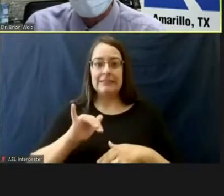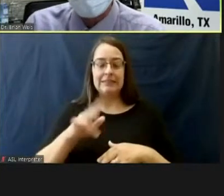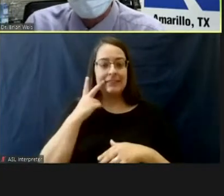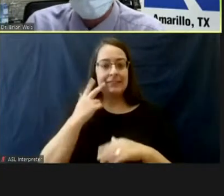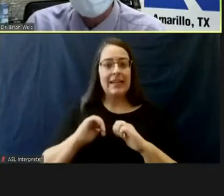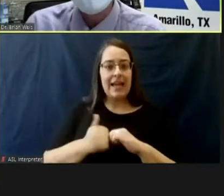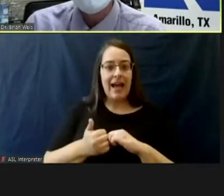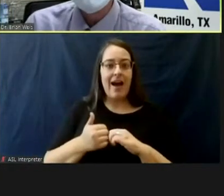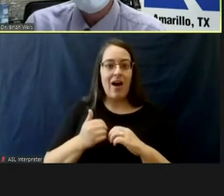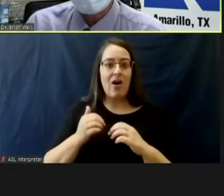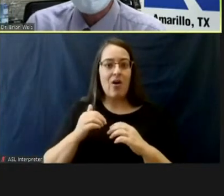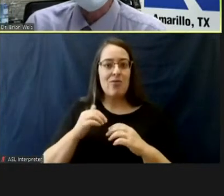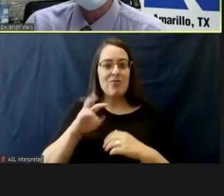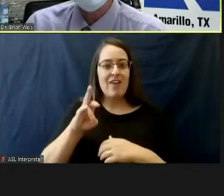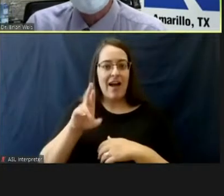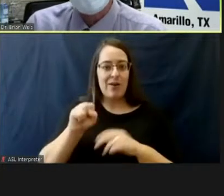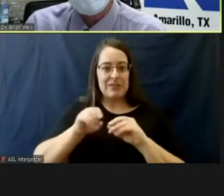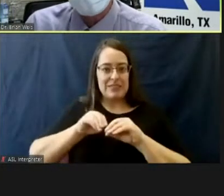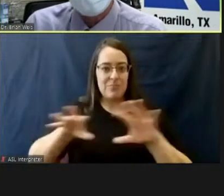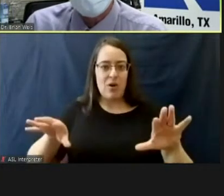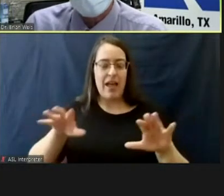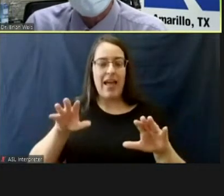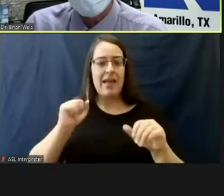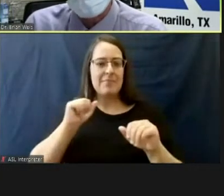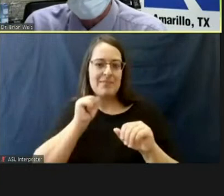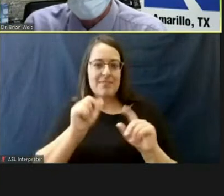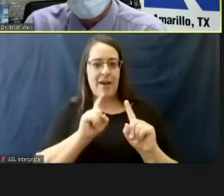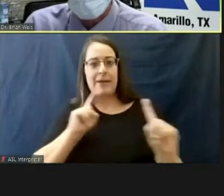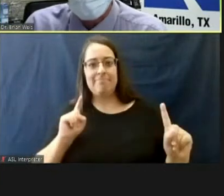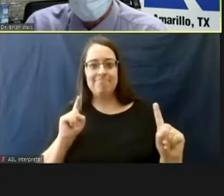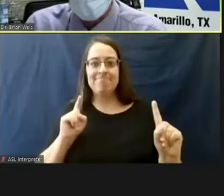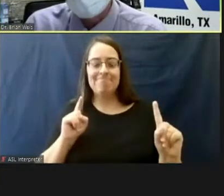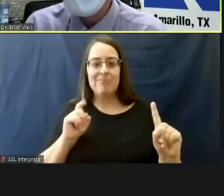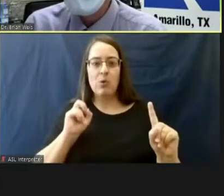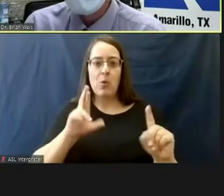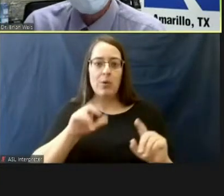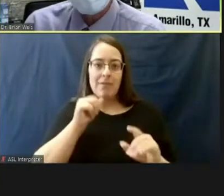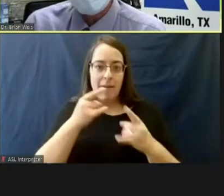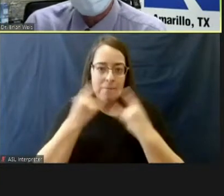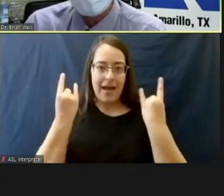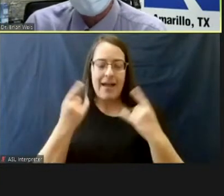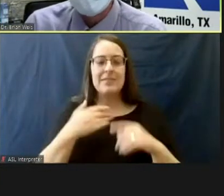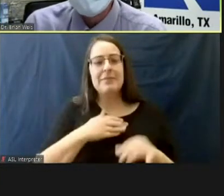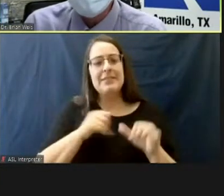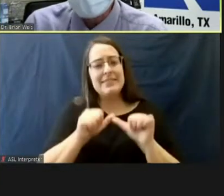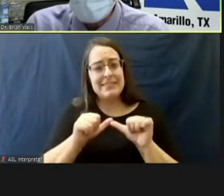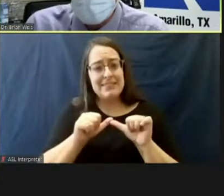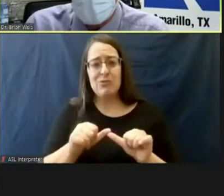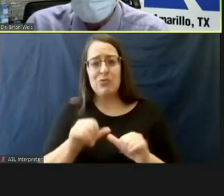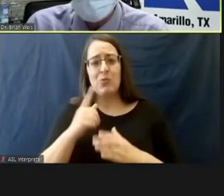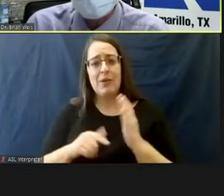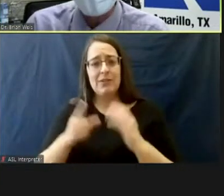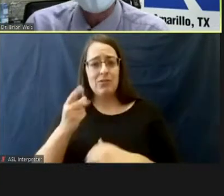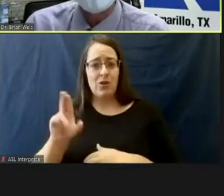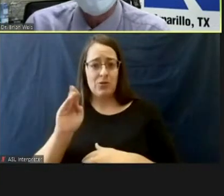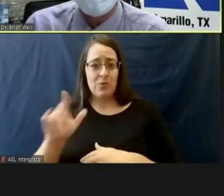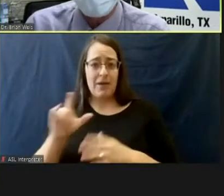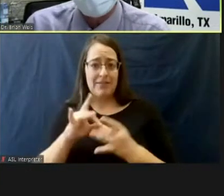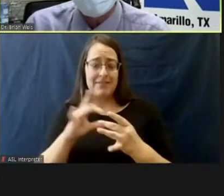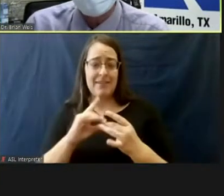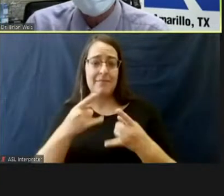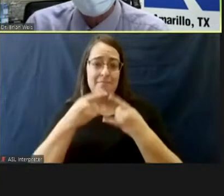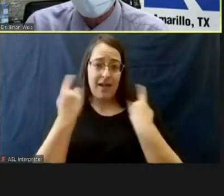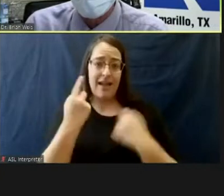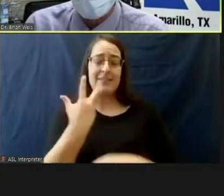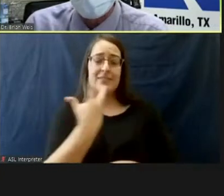not keeping distance. Please continue to take those measures that Dr. Bell talks about. The other thing we're seeing is viruses like